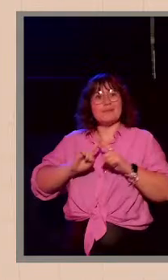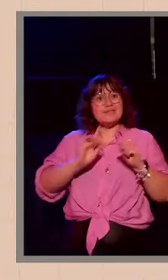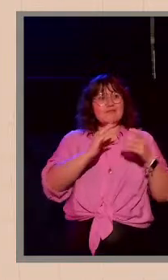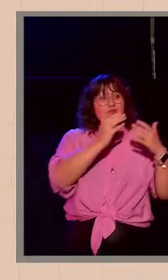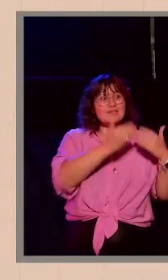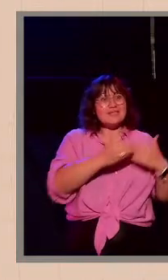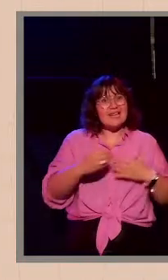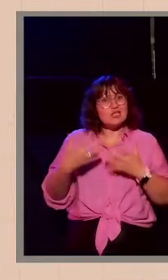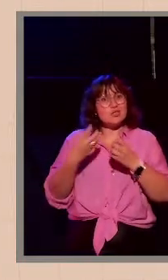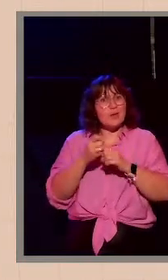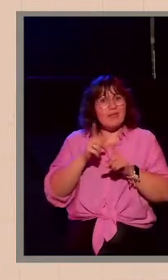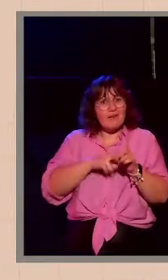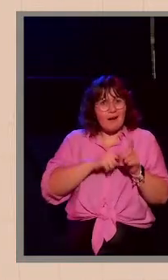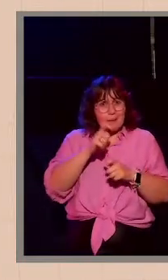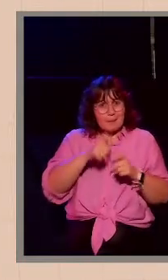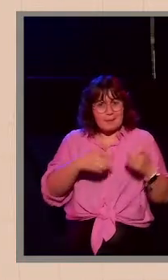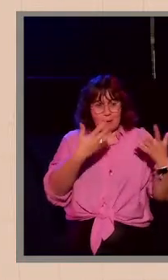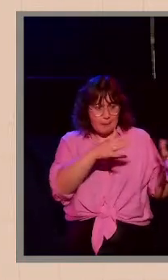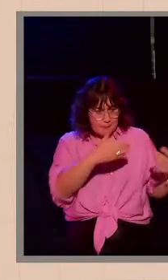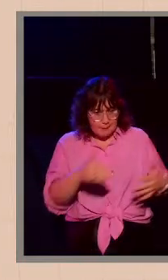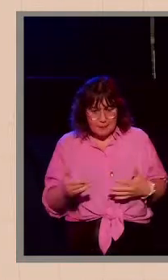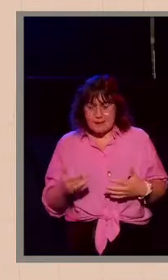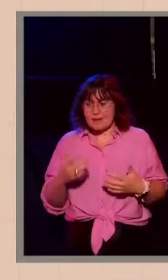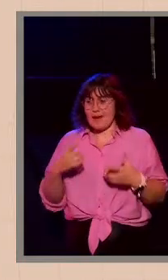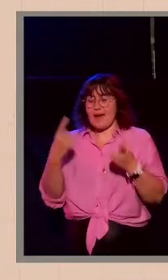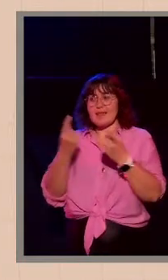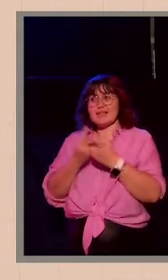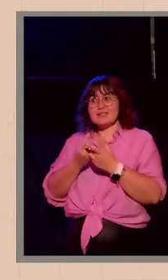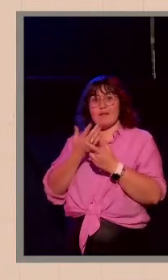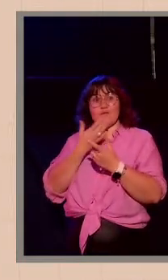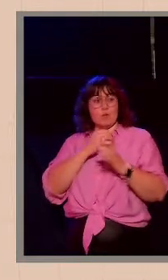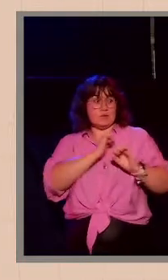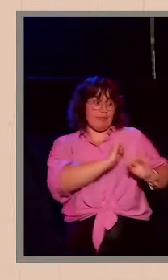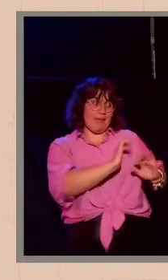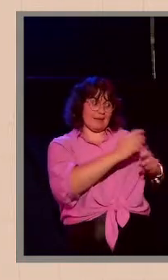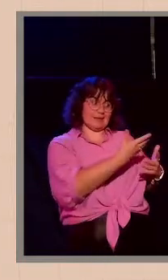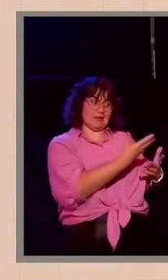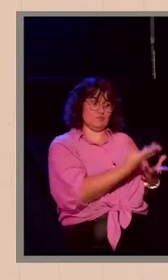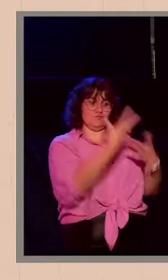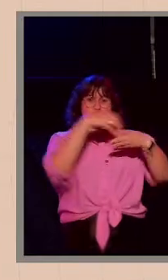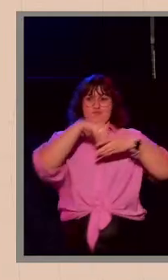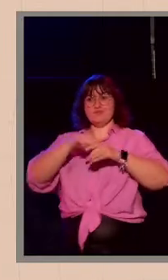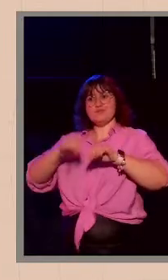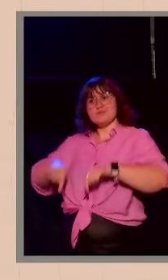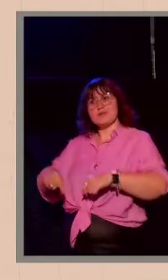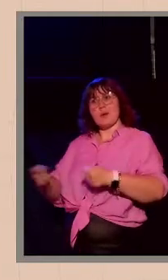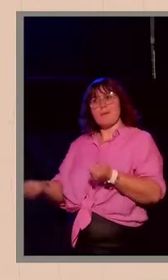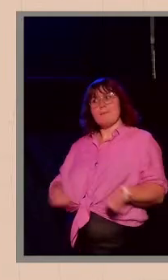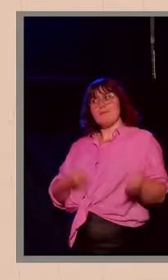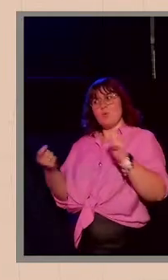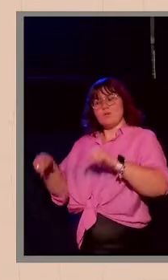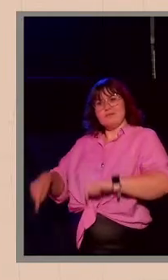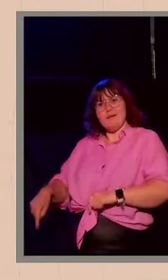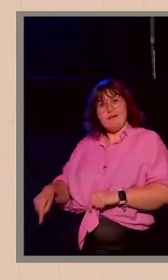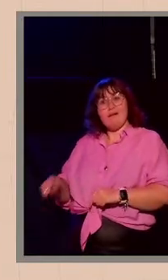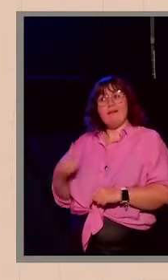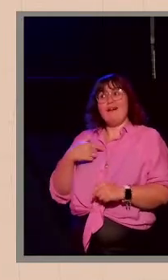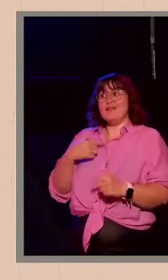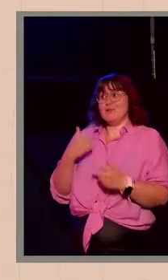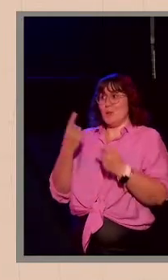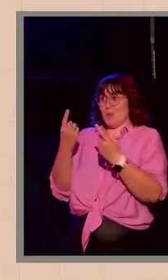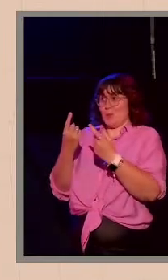with young people and the stuff we used in those sessions. And that is, though the material we chose for